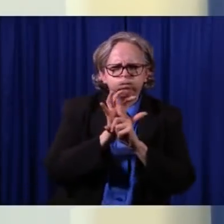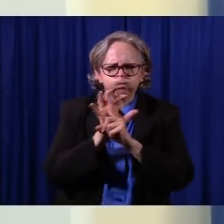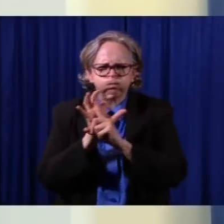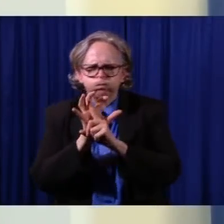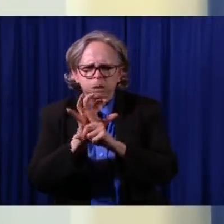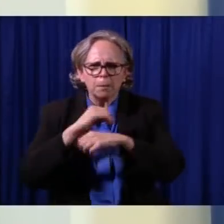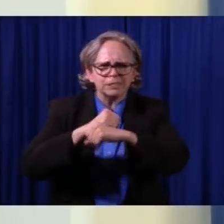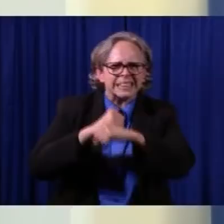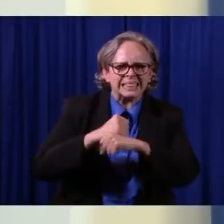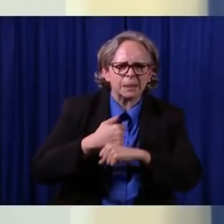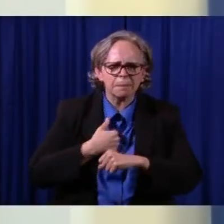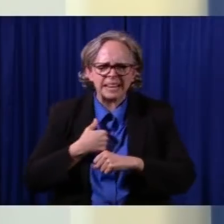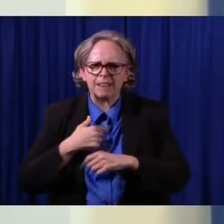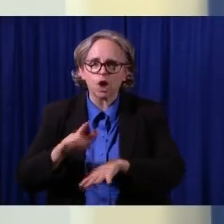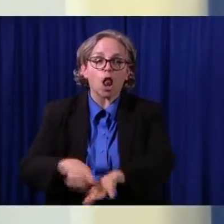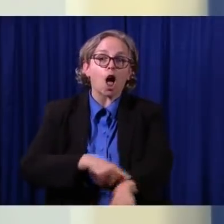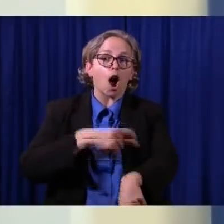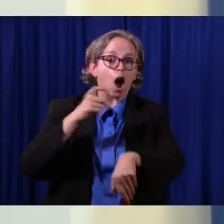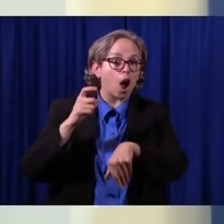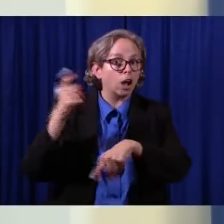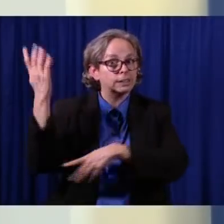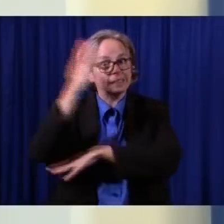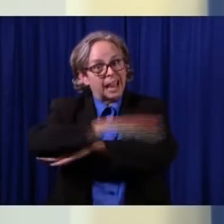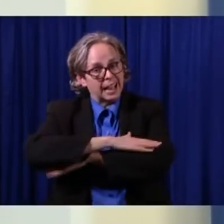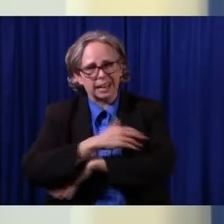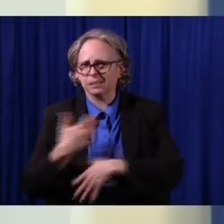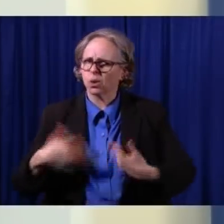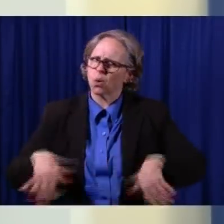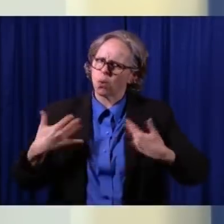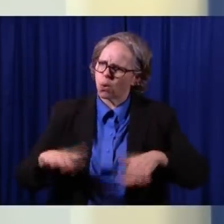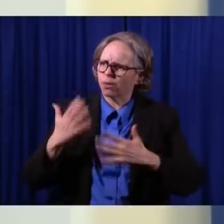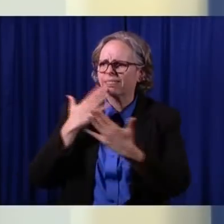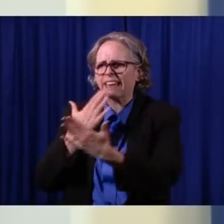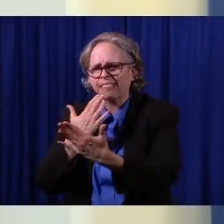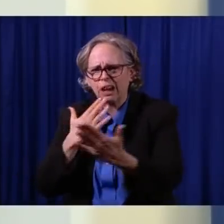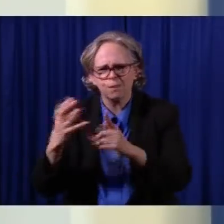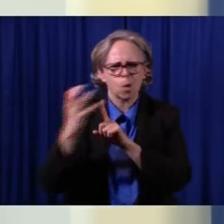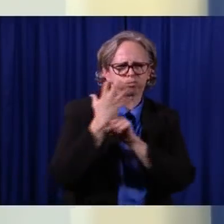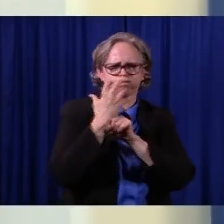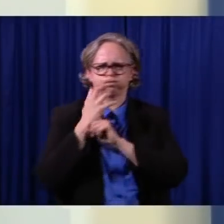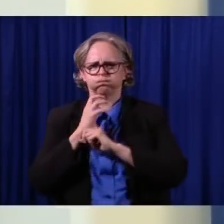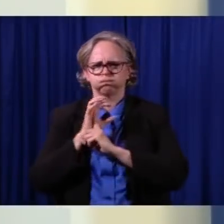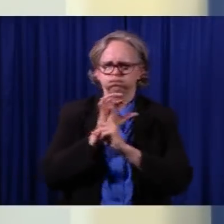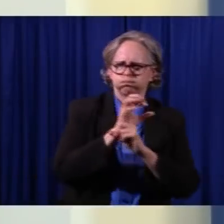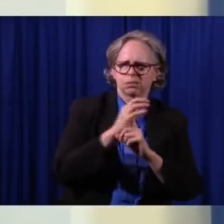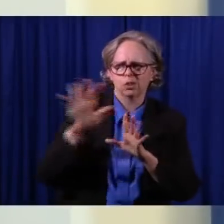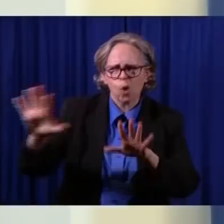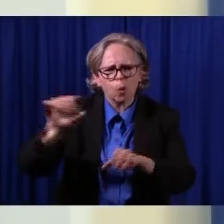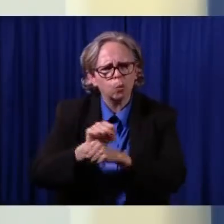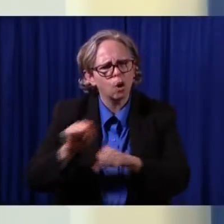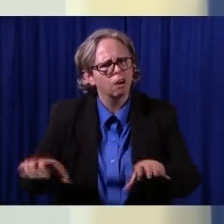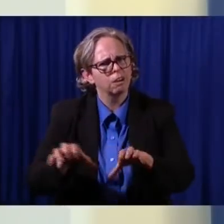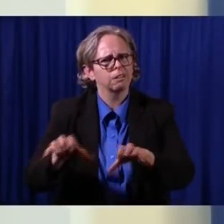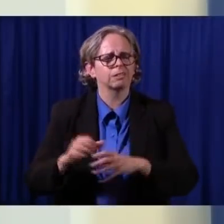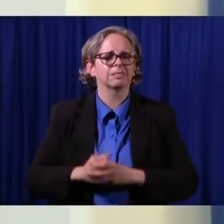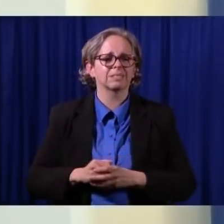so grateful to you and all you do to keep Ohioans safe and well on the front lines. To my fellow cabinet